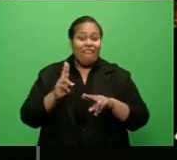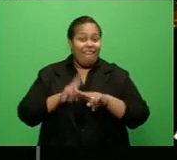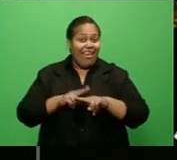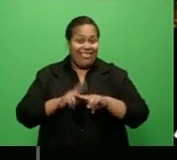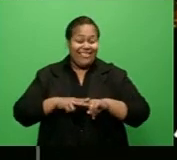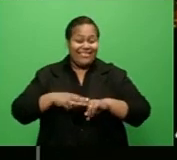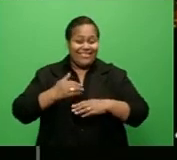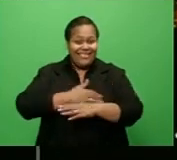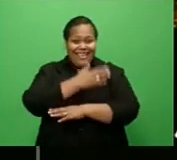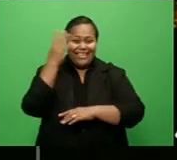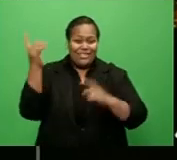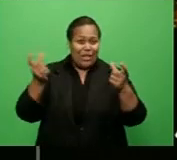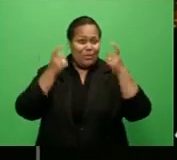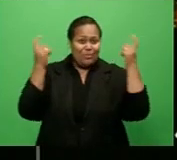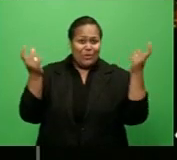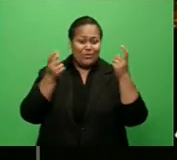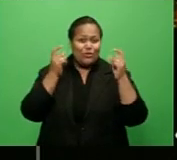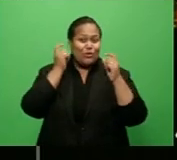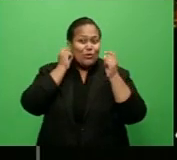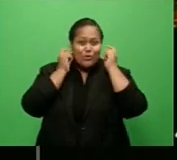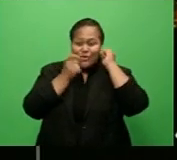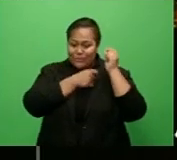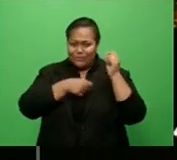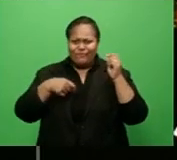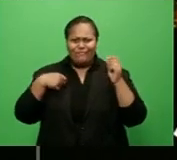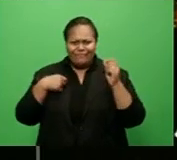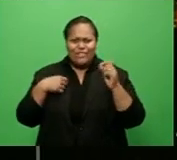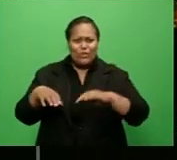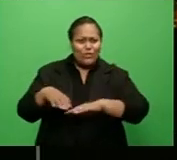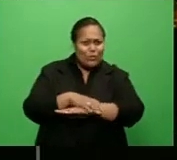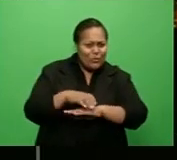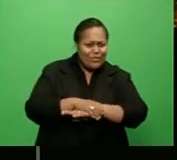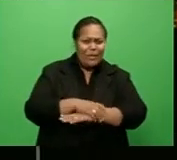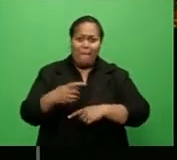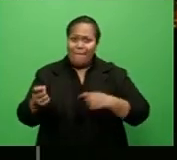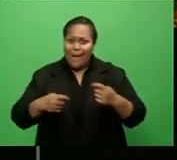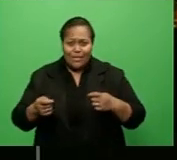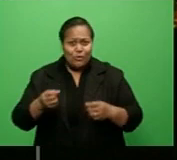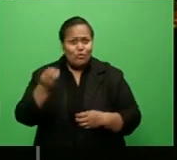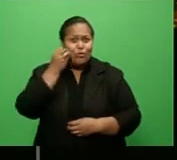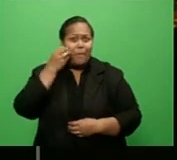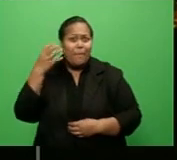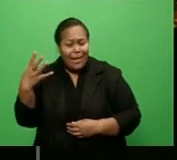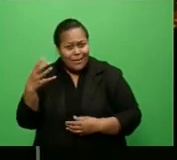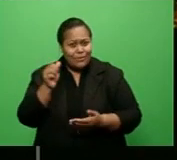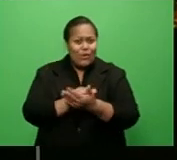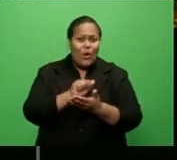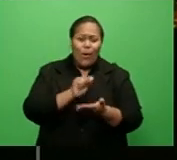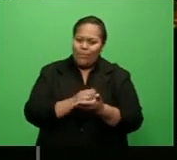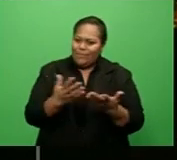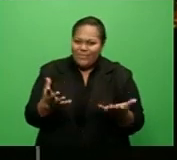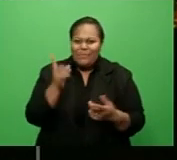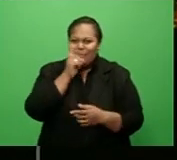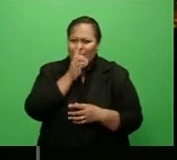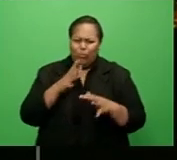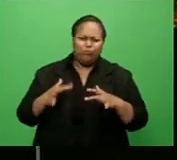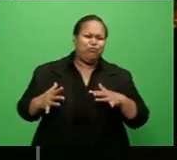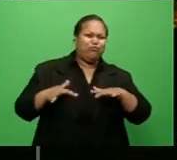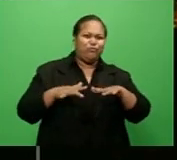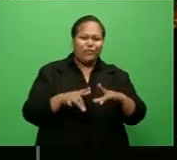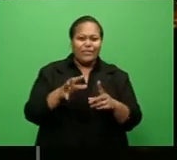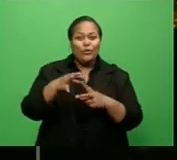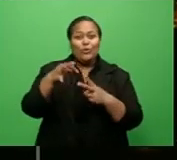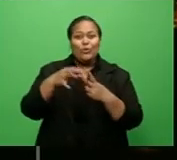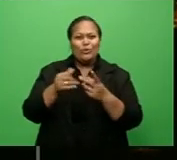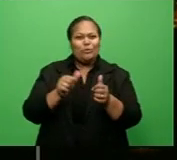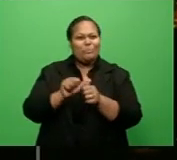and clothing stores, as well as markets and supermarkets, were packed as people chose the best presents for their dads. Venina Rakautonga